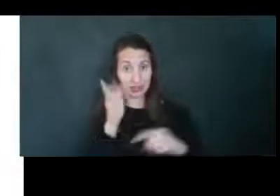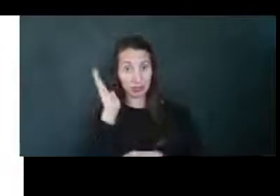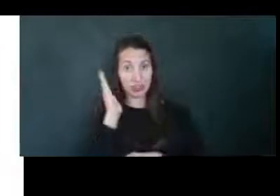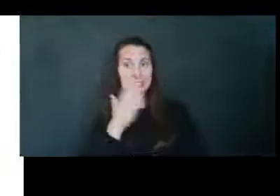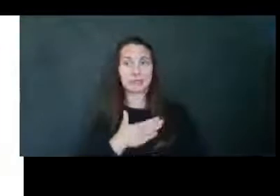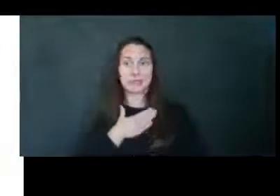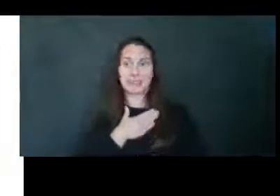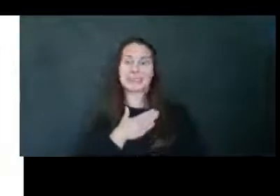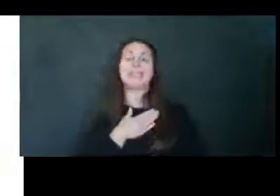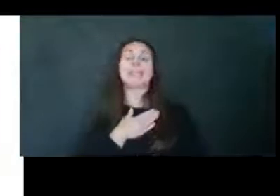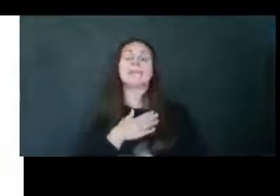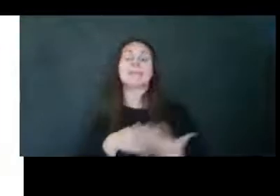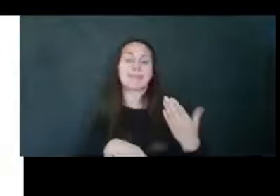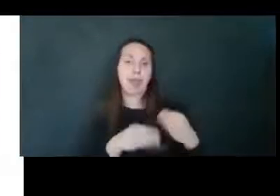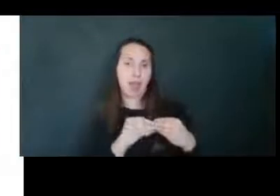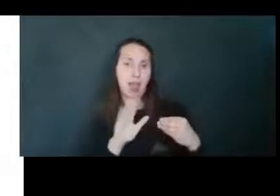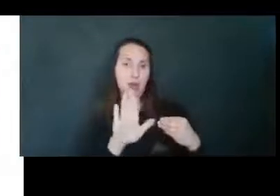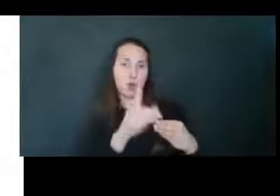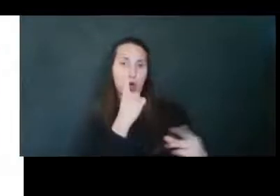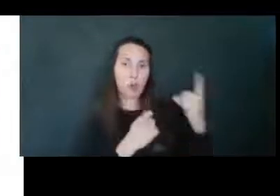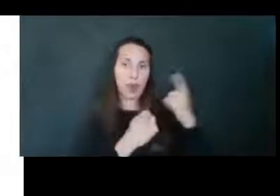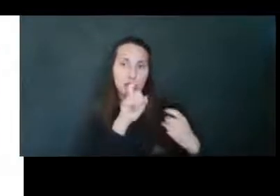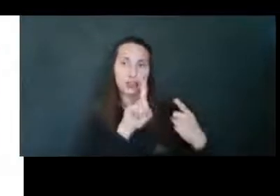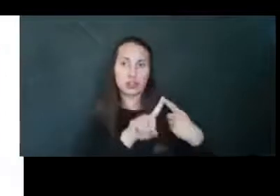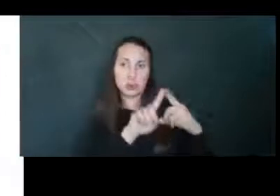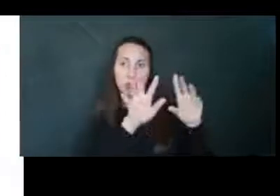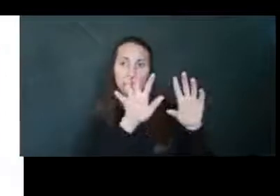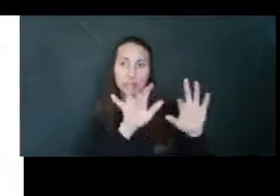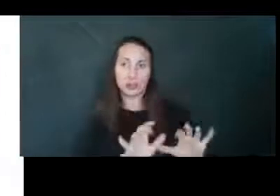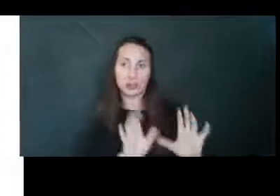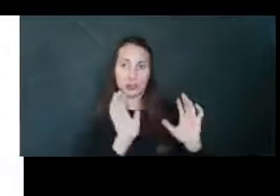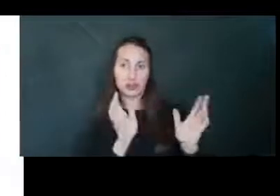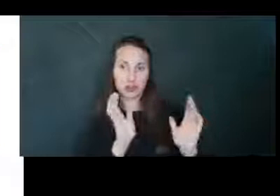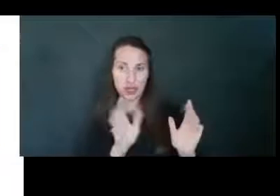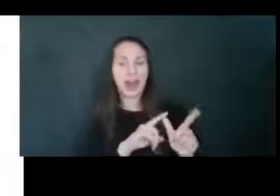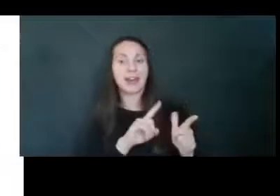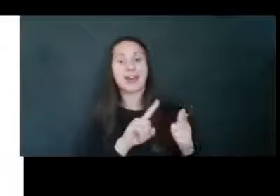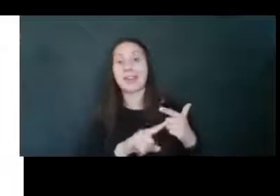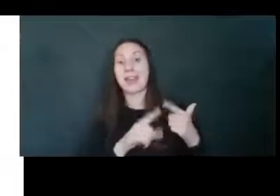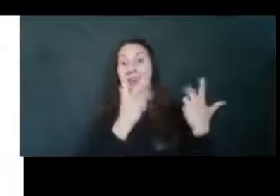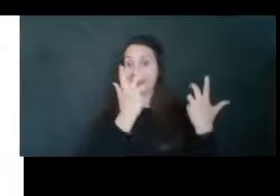chat, and we will get to that after